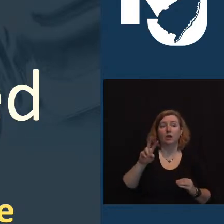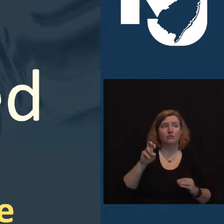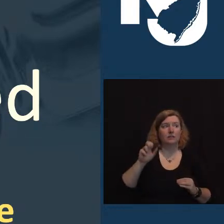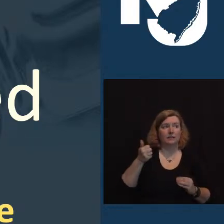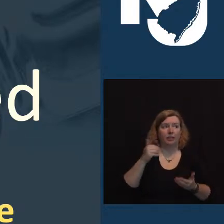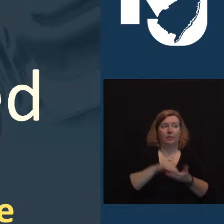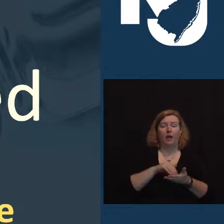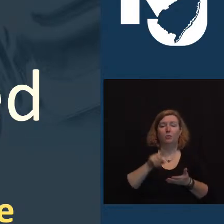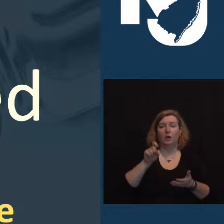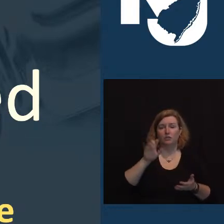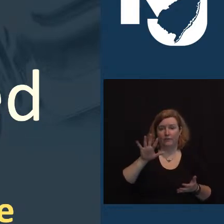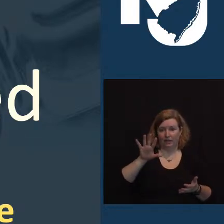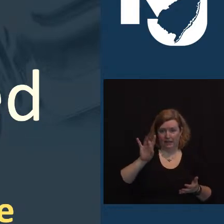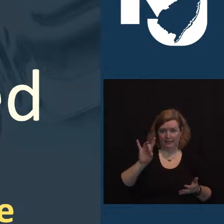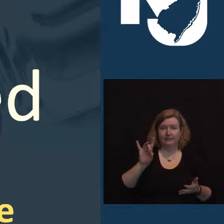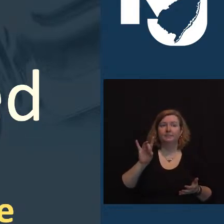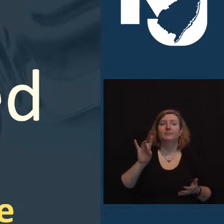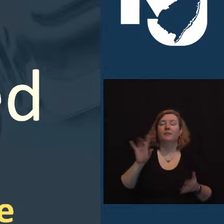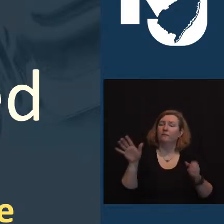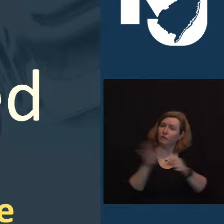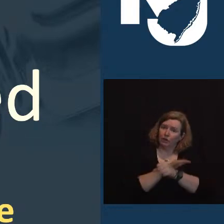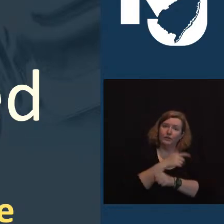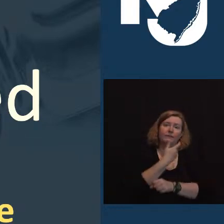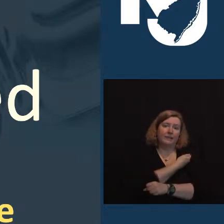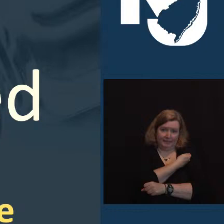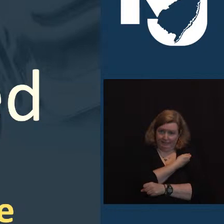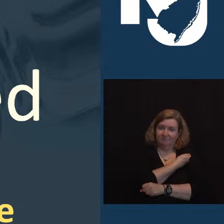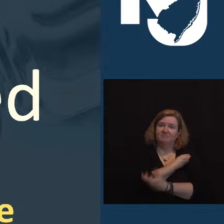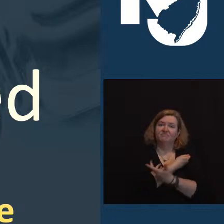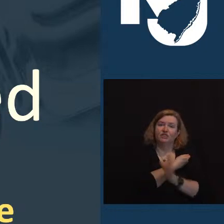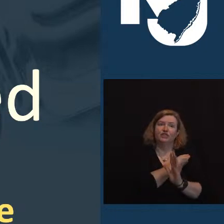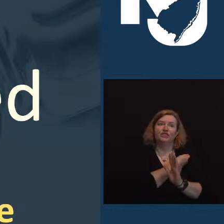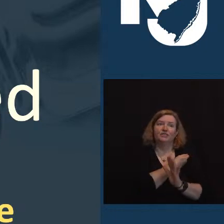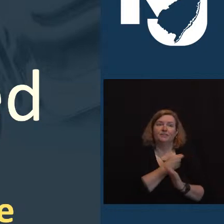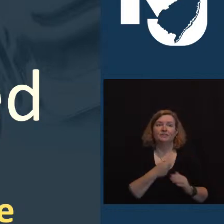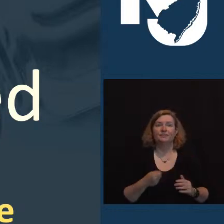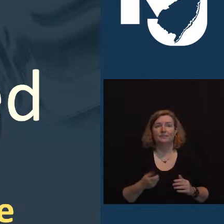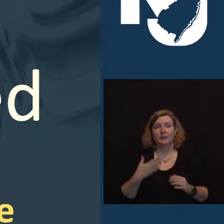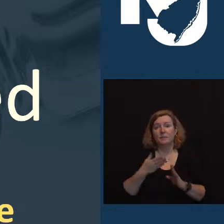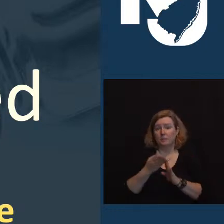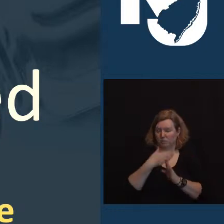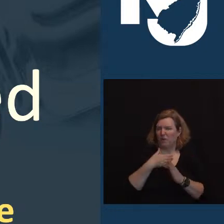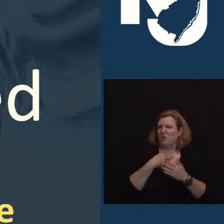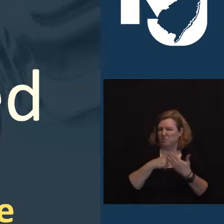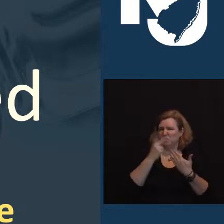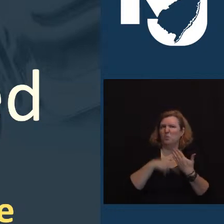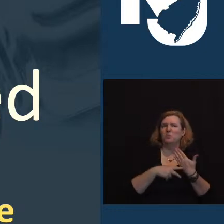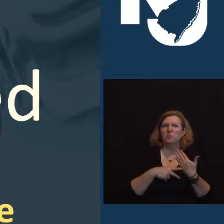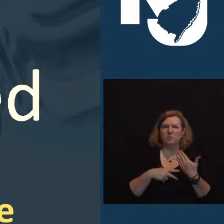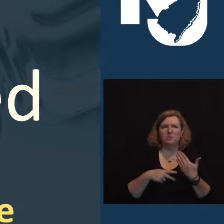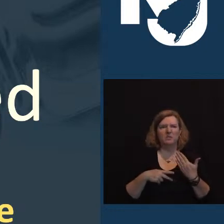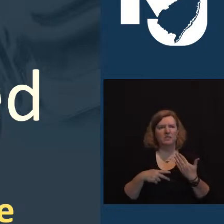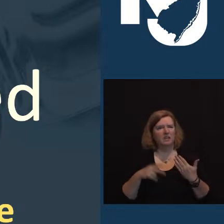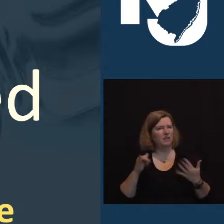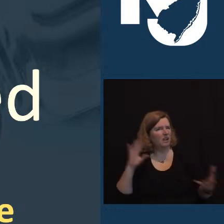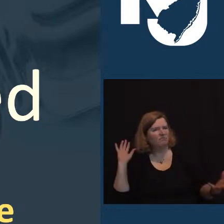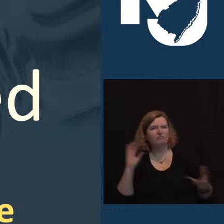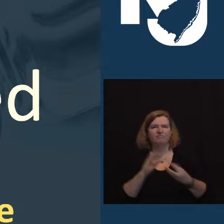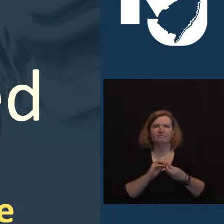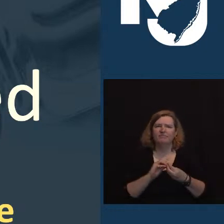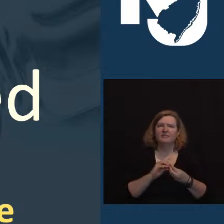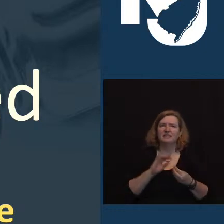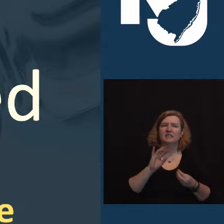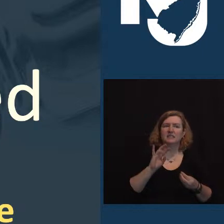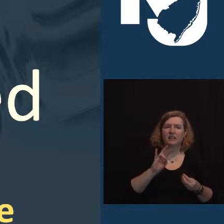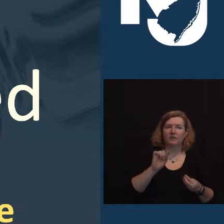3,210,158 New Jerseyans fully vaccinated through our program, representing a total of nearly 7.3